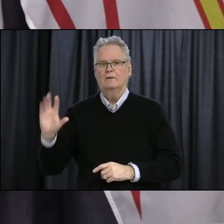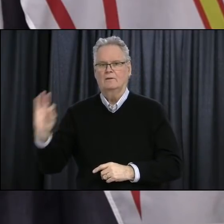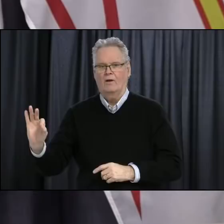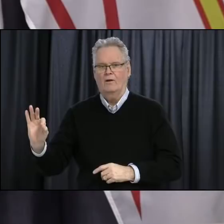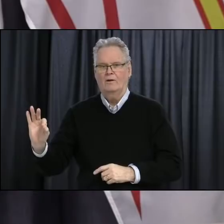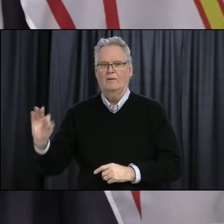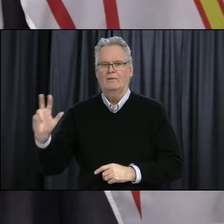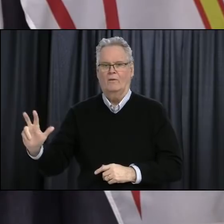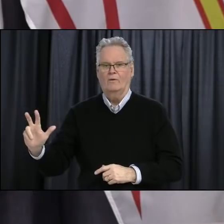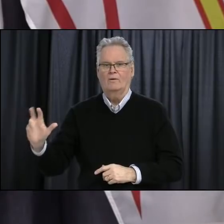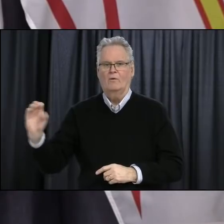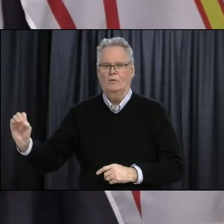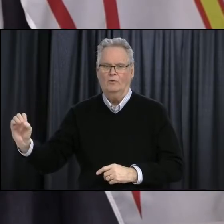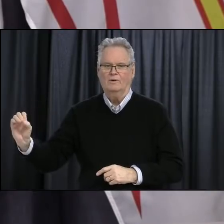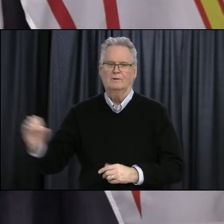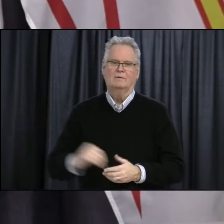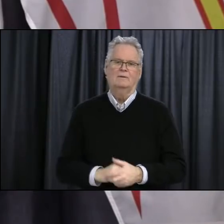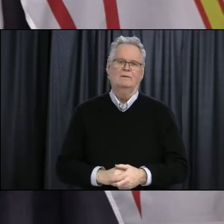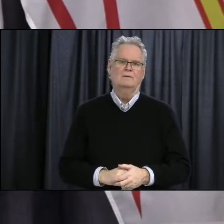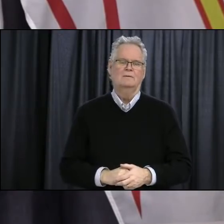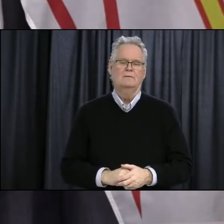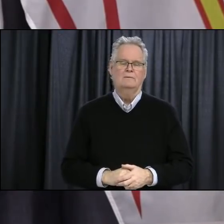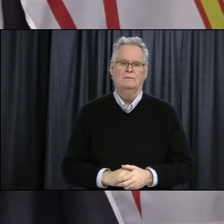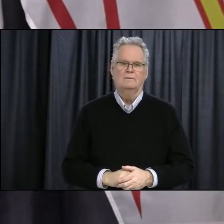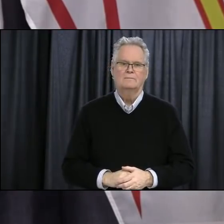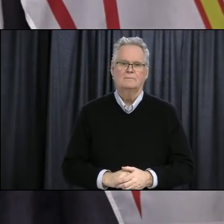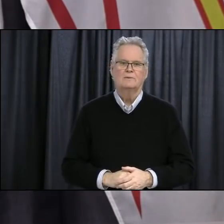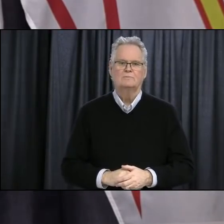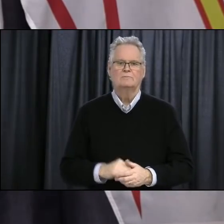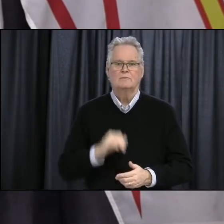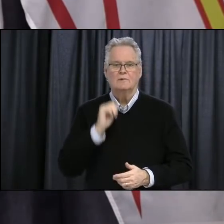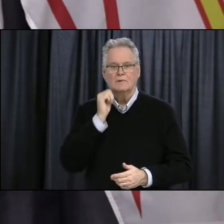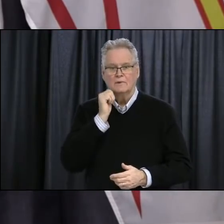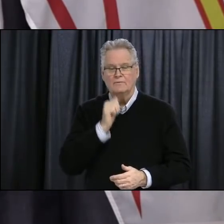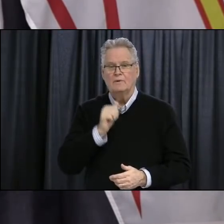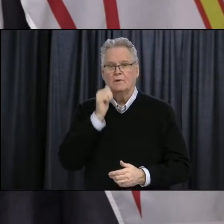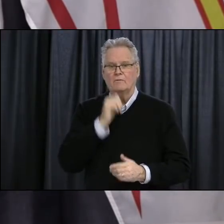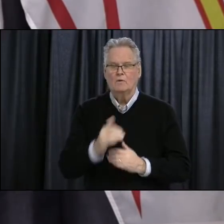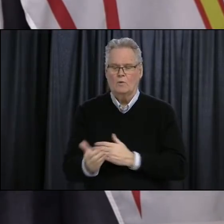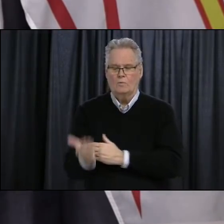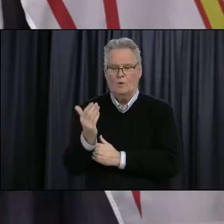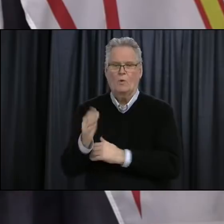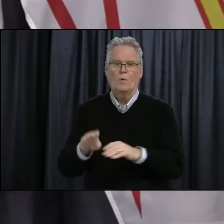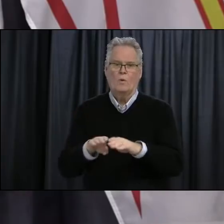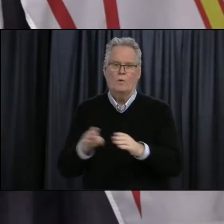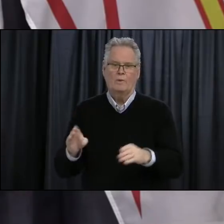1-833-668-3930. The phone lines are open every day from 8 a.m. to 8 p.m.